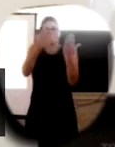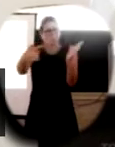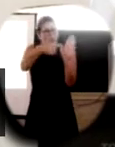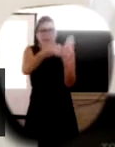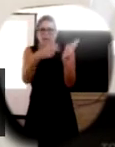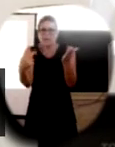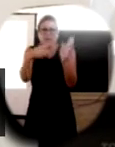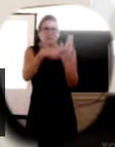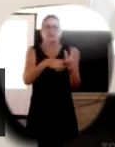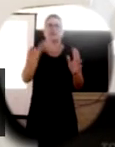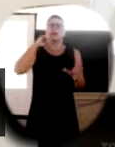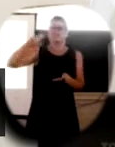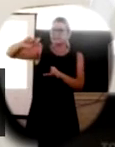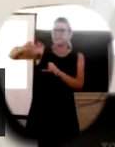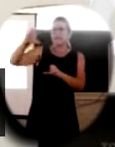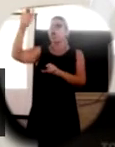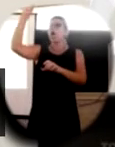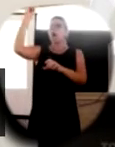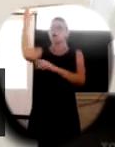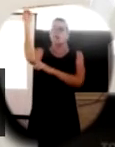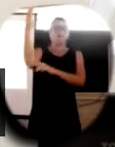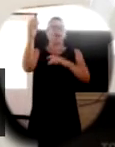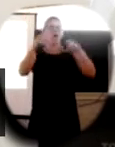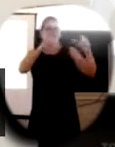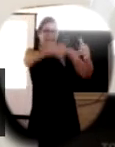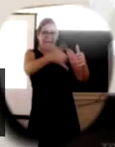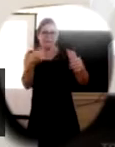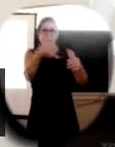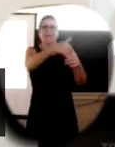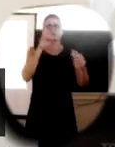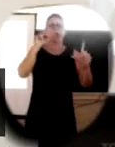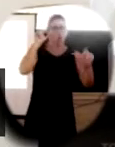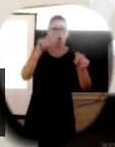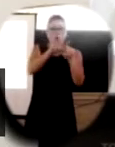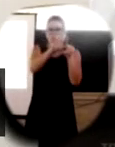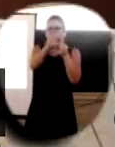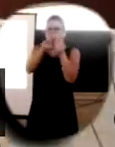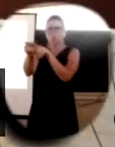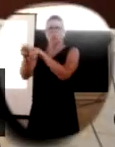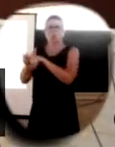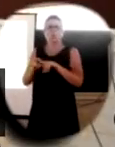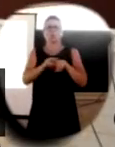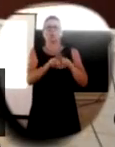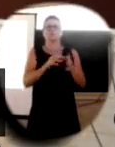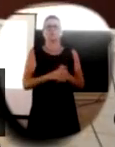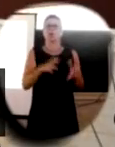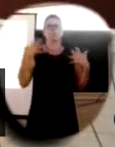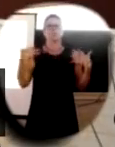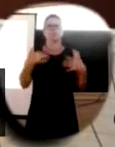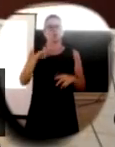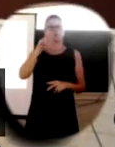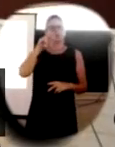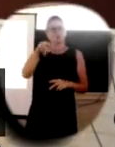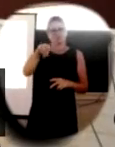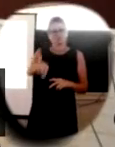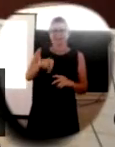the house, turning on taps, kettles, ringing doorbells. Hearing took on a totally new level. It was fascinating to watch the child,